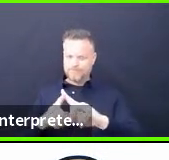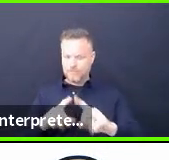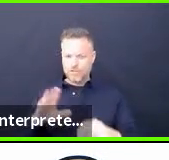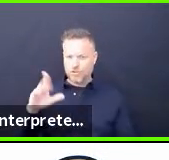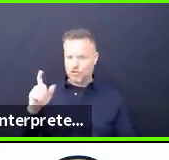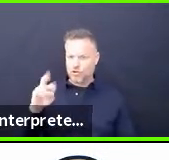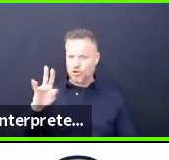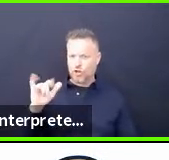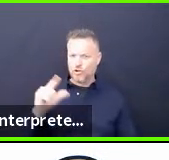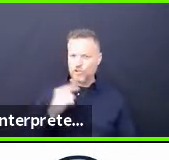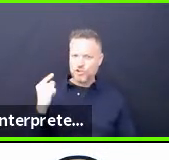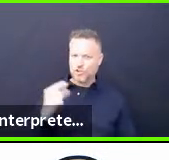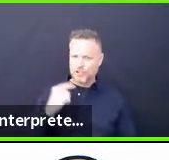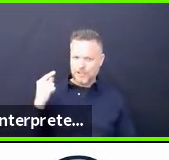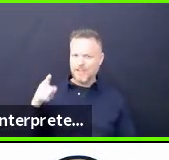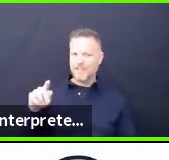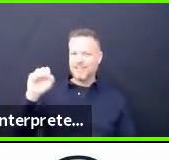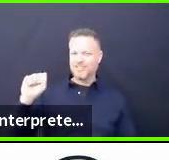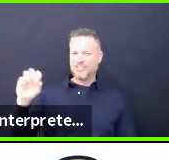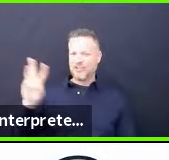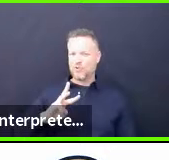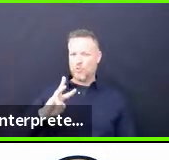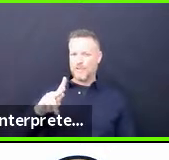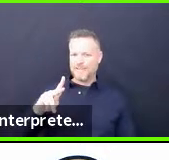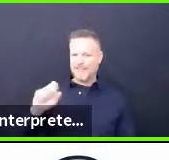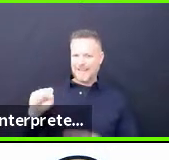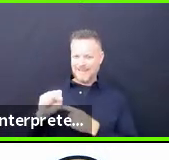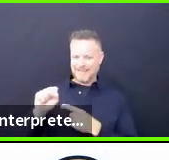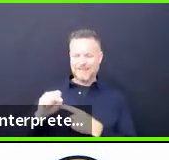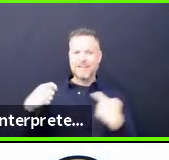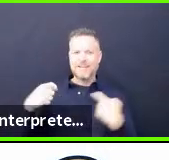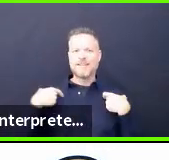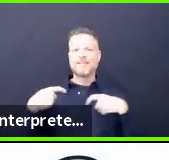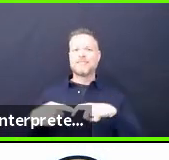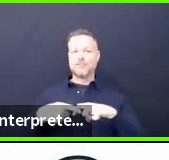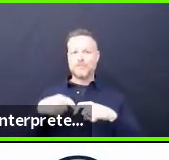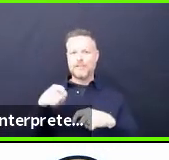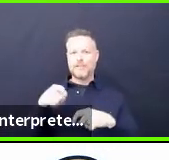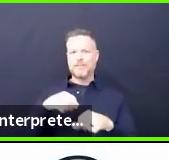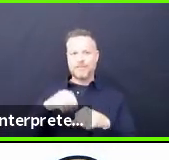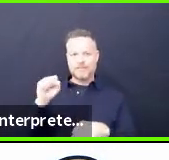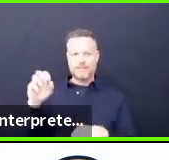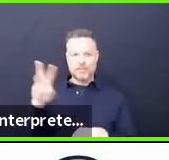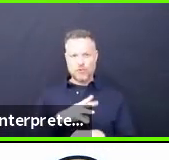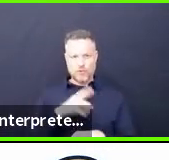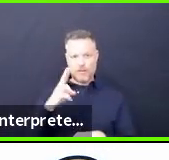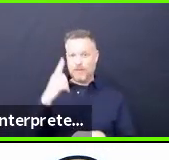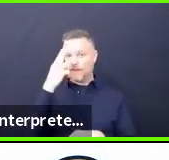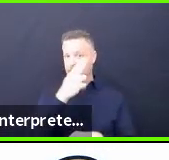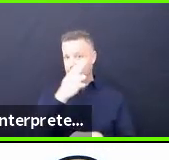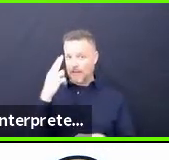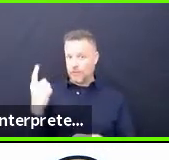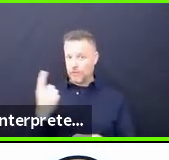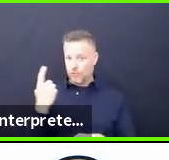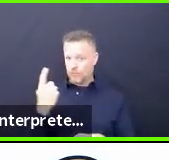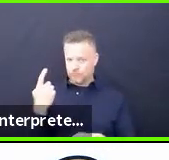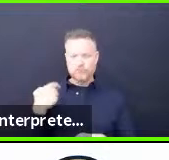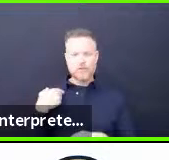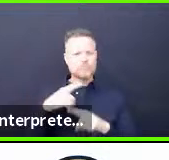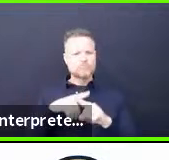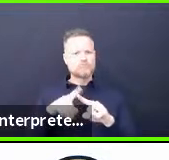clergy, especially in Southwest Kansas, because in Southwest Kansas, our Latino communities are not only Catholic, they also have